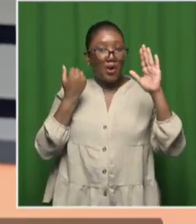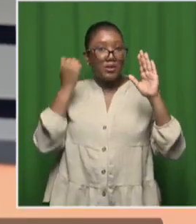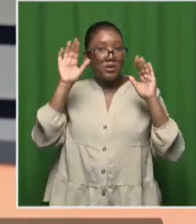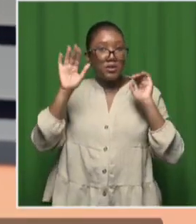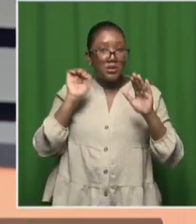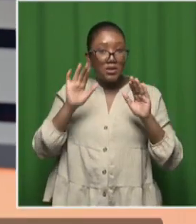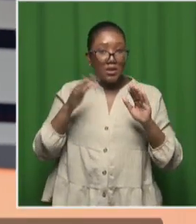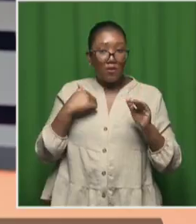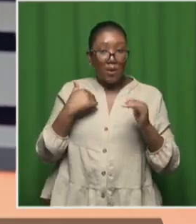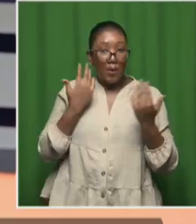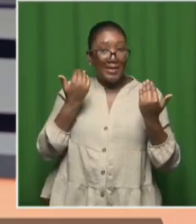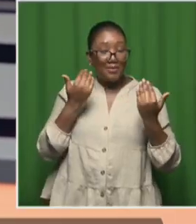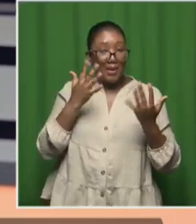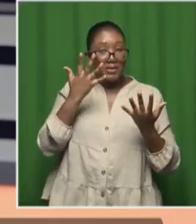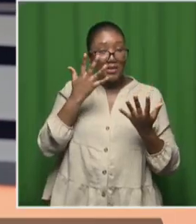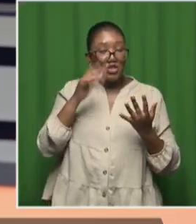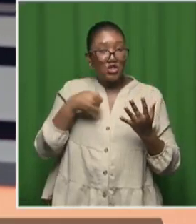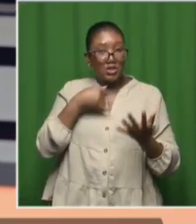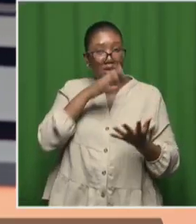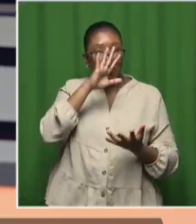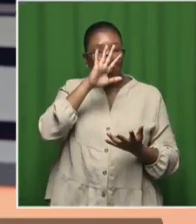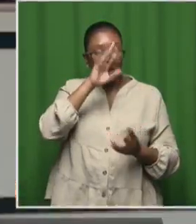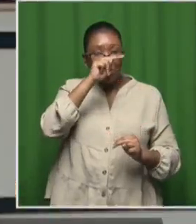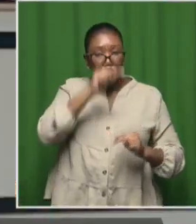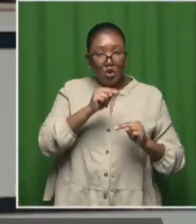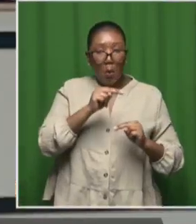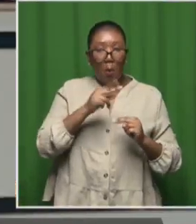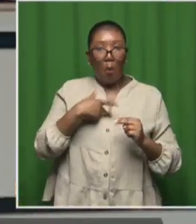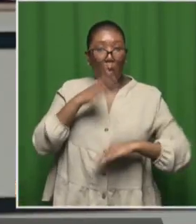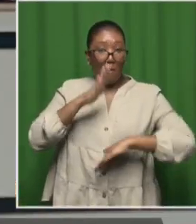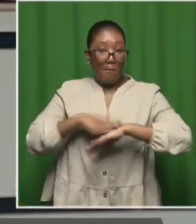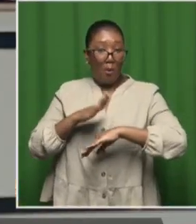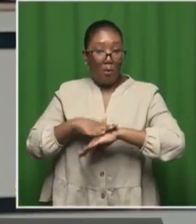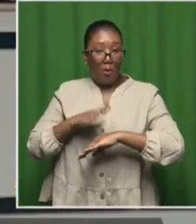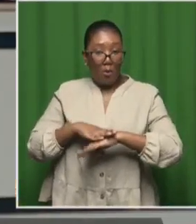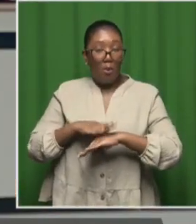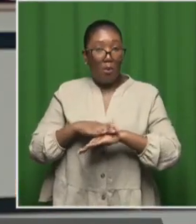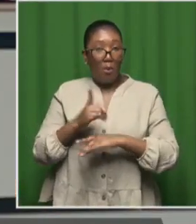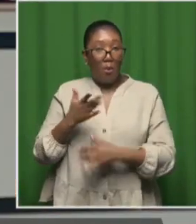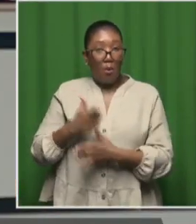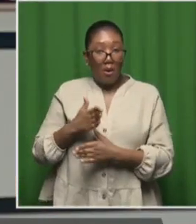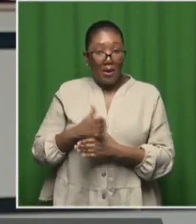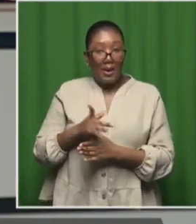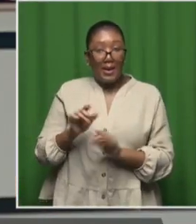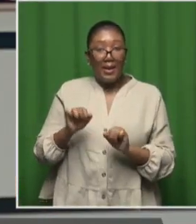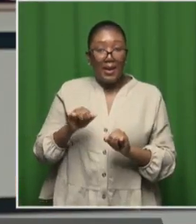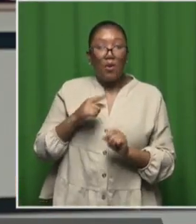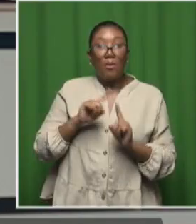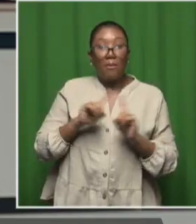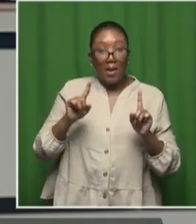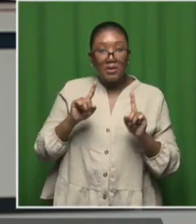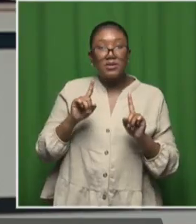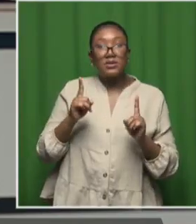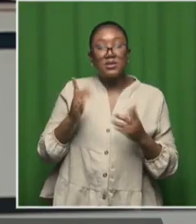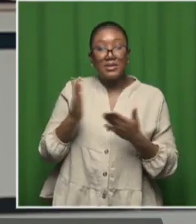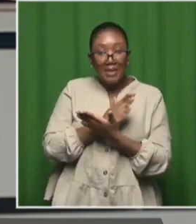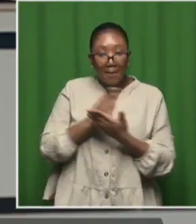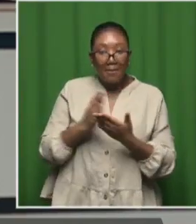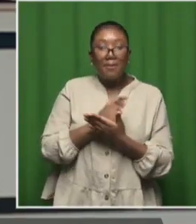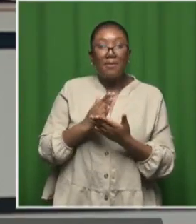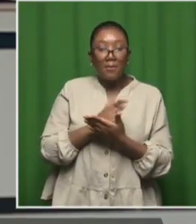else can we expect just as we wrap up? All the other works already belongs to Spear, and the